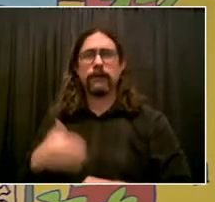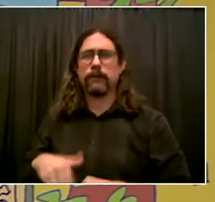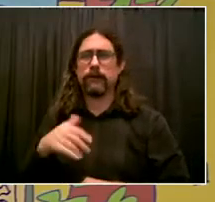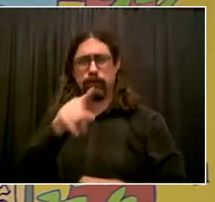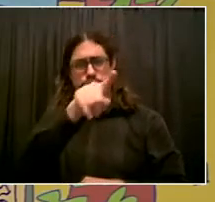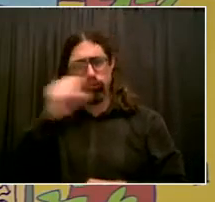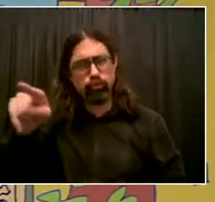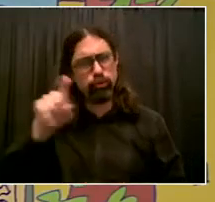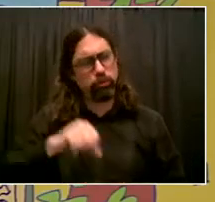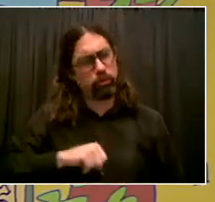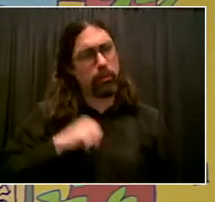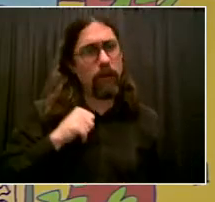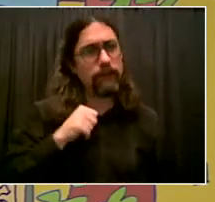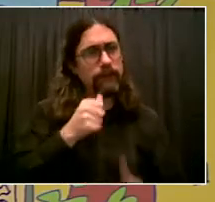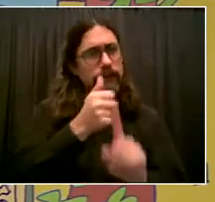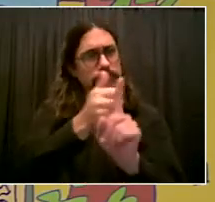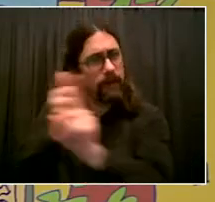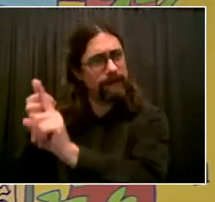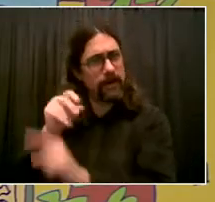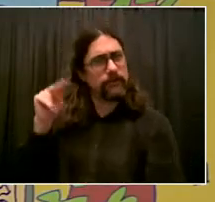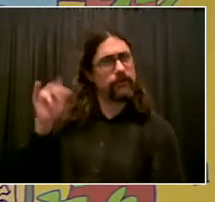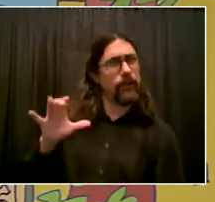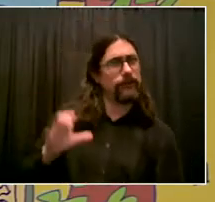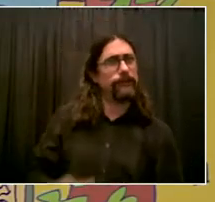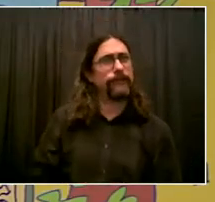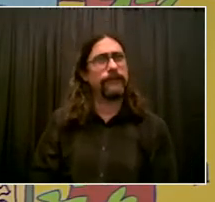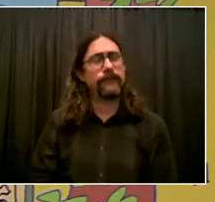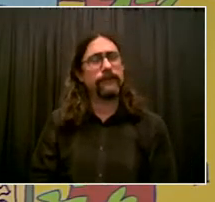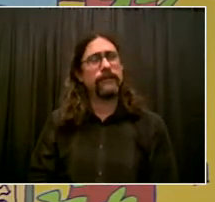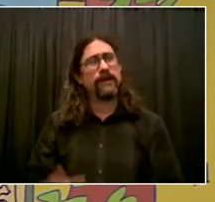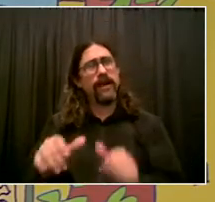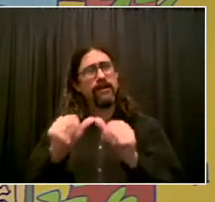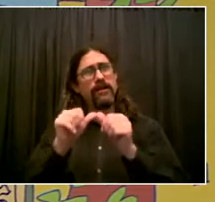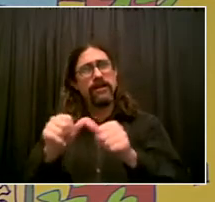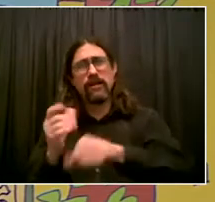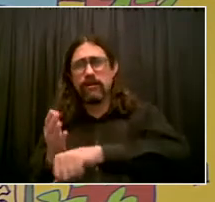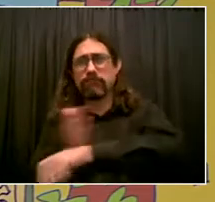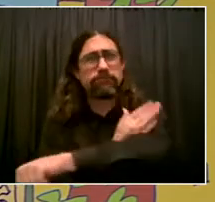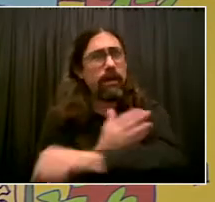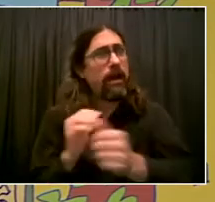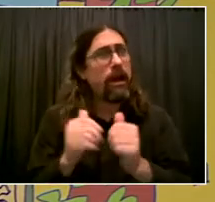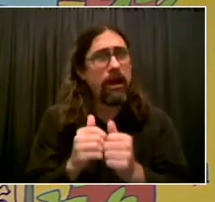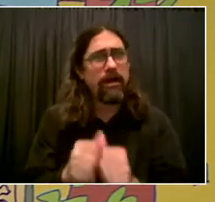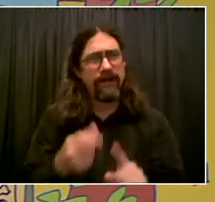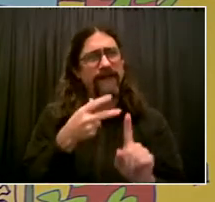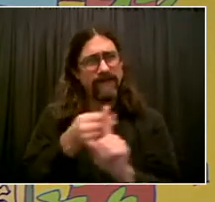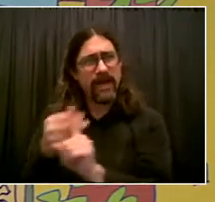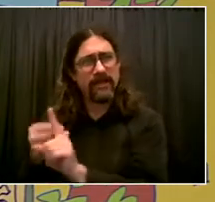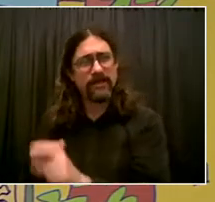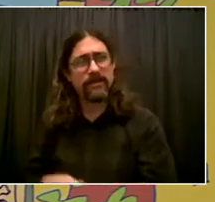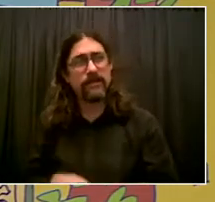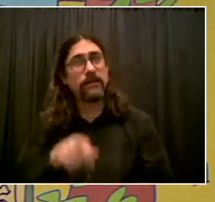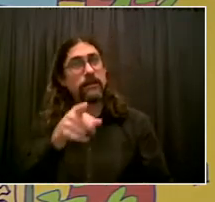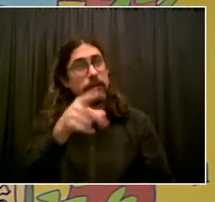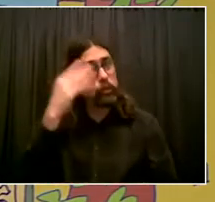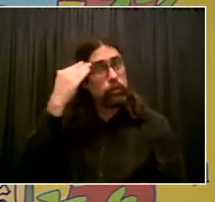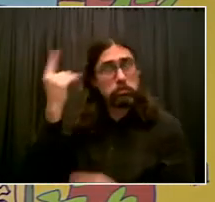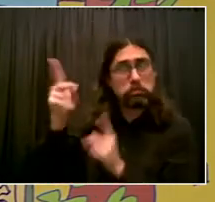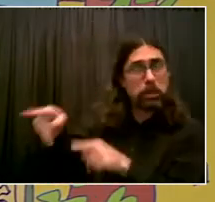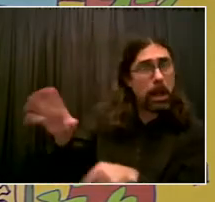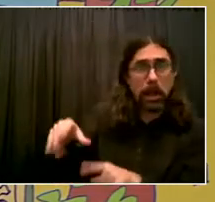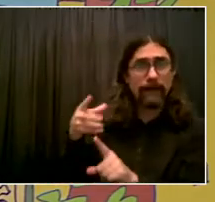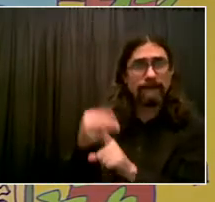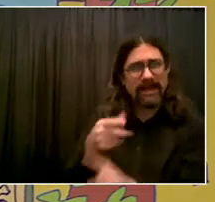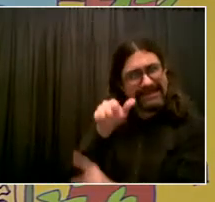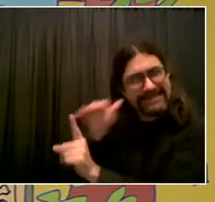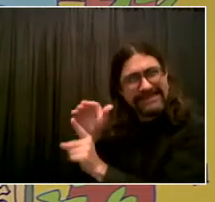move forward is get vaccinated. Anyone who's not, it's time. Anyone who's eligible for that booster, do like